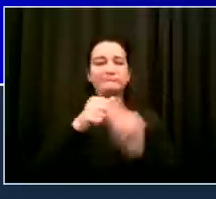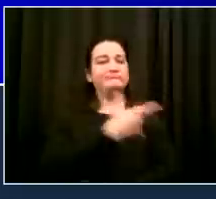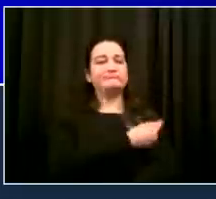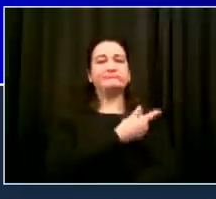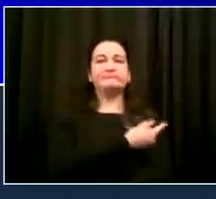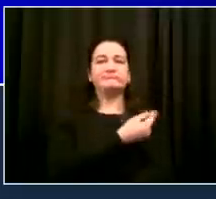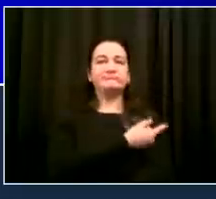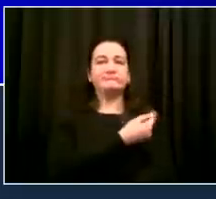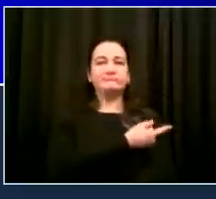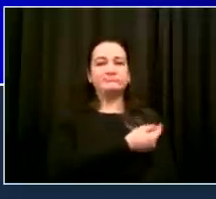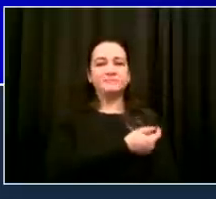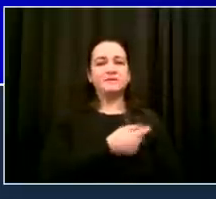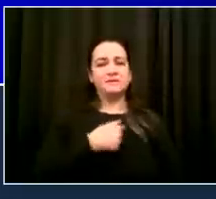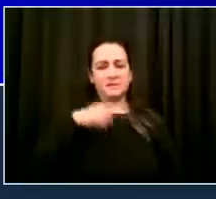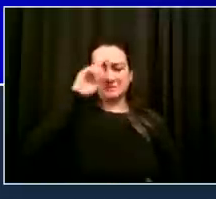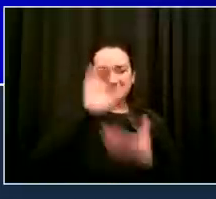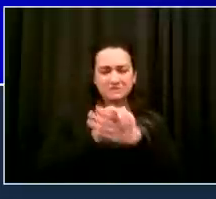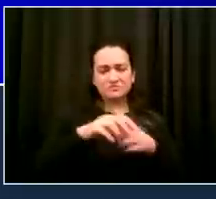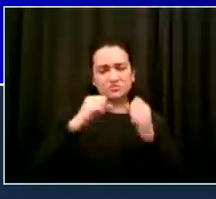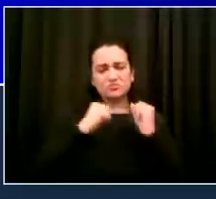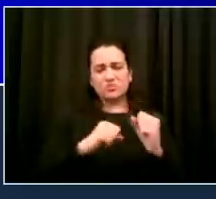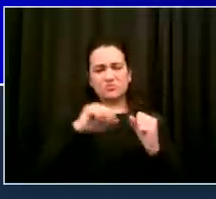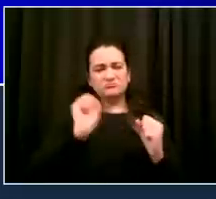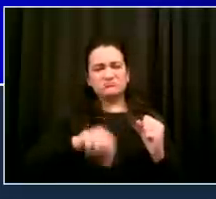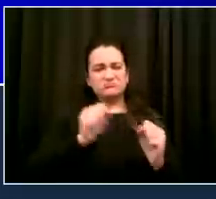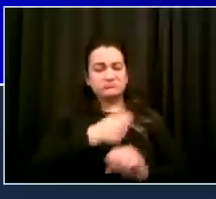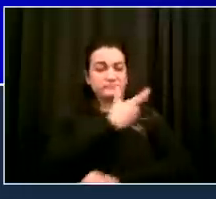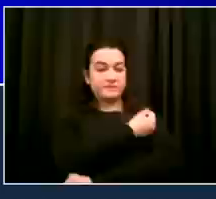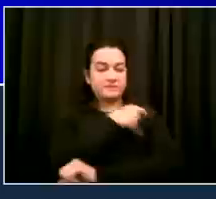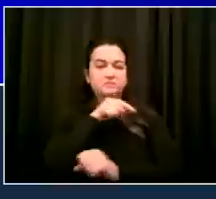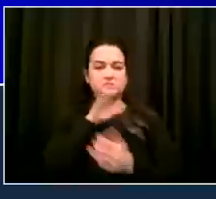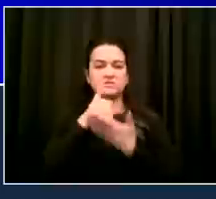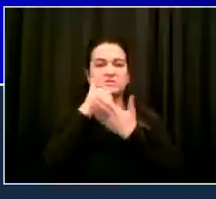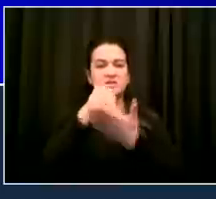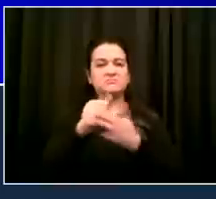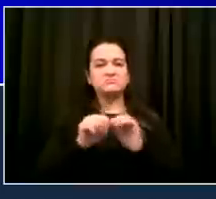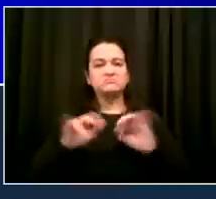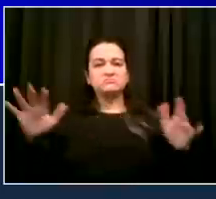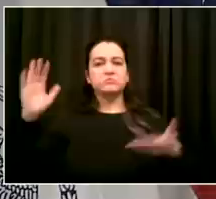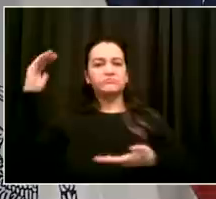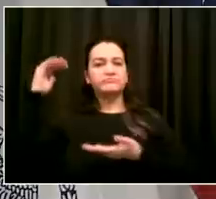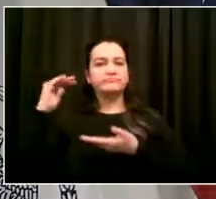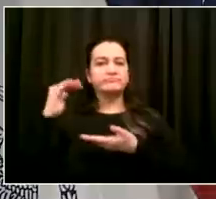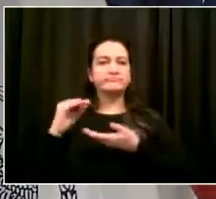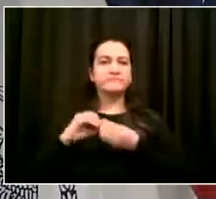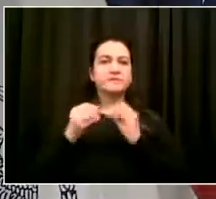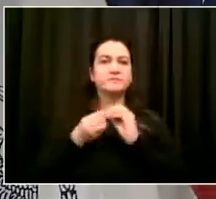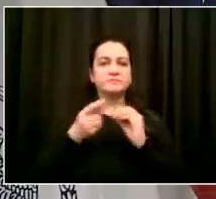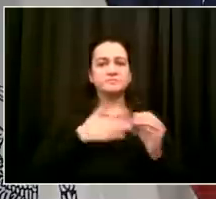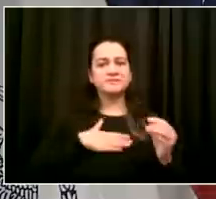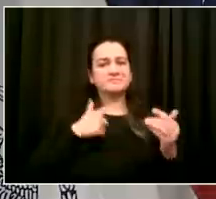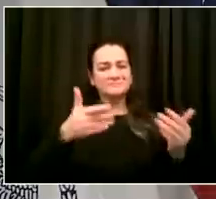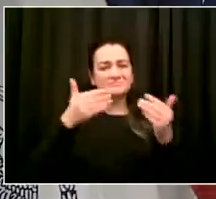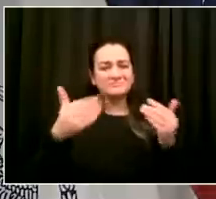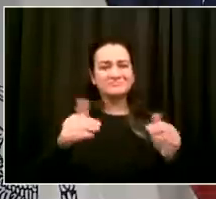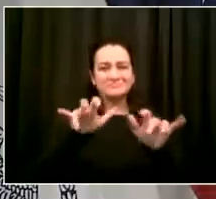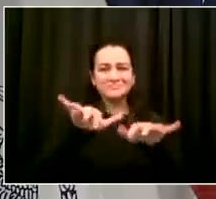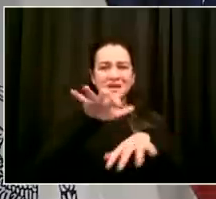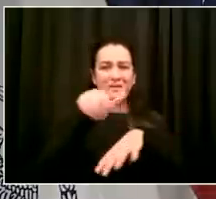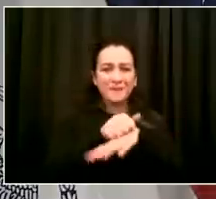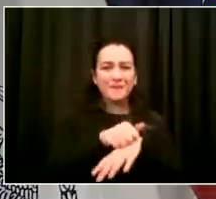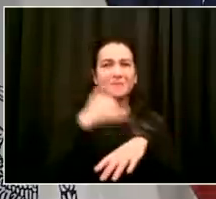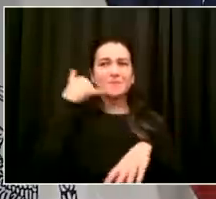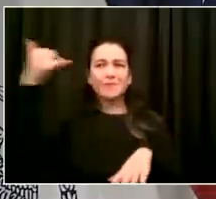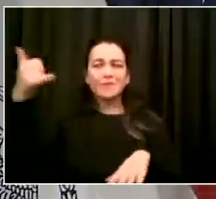we got to stay tough and disciplined, keep following those smart rules that keep us safe. That's how we get through this. A few words in Spanish.